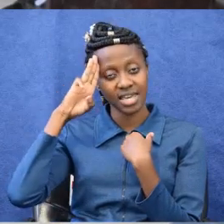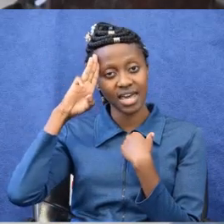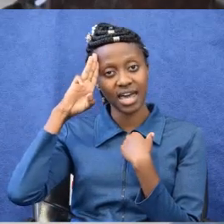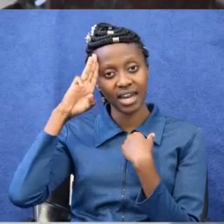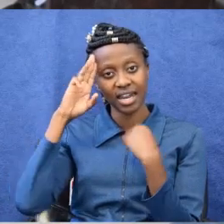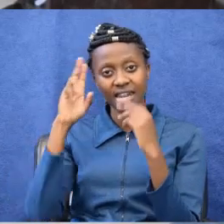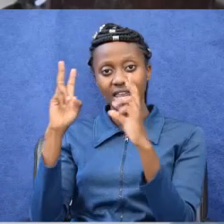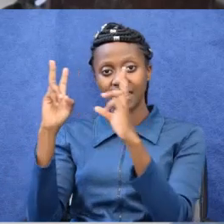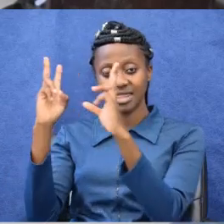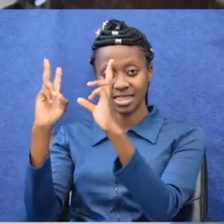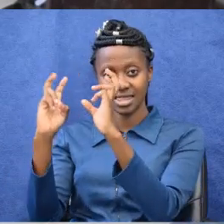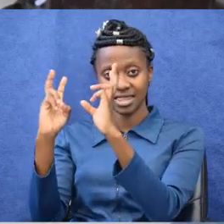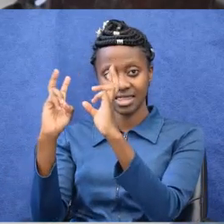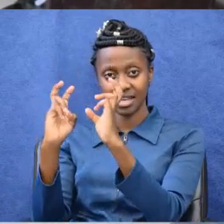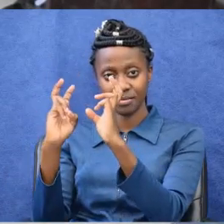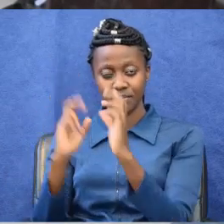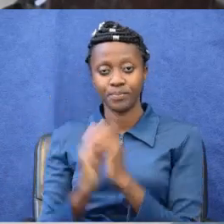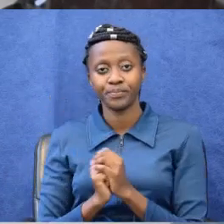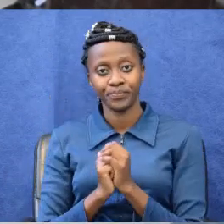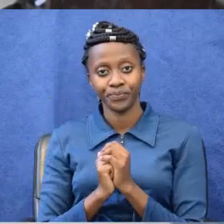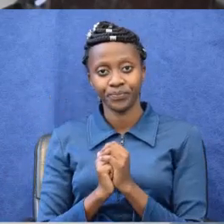theme,